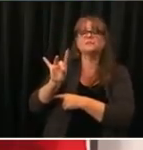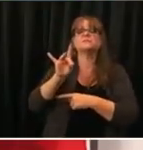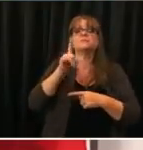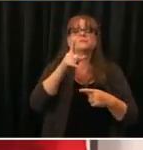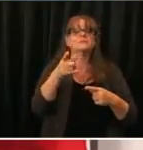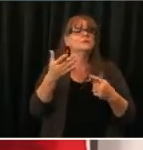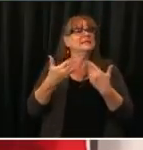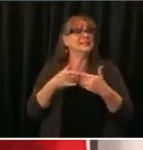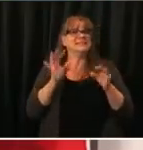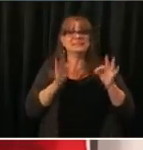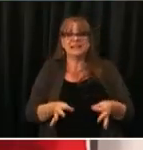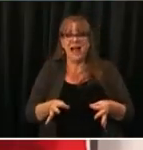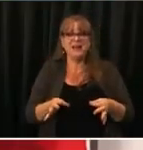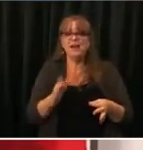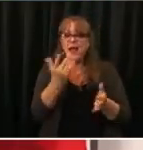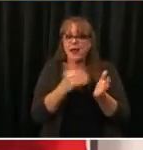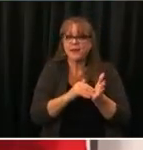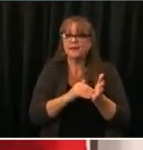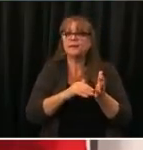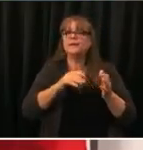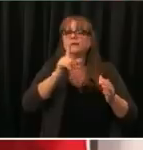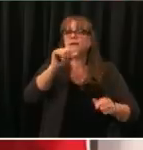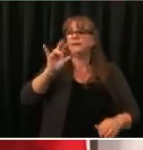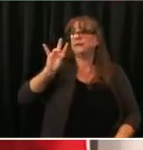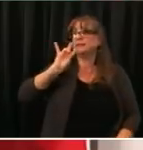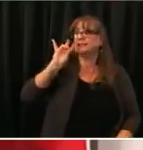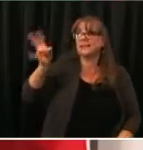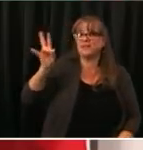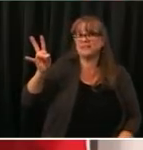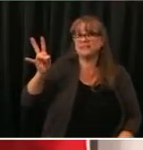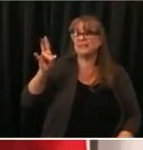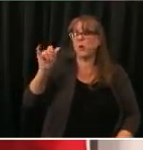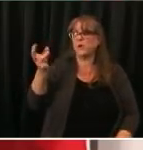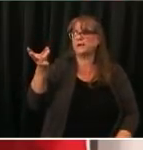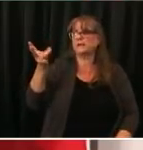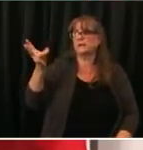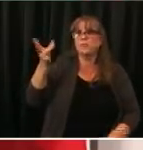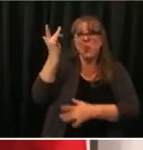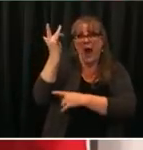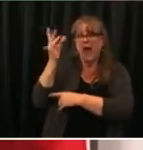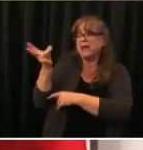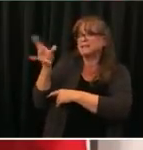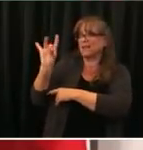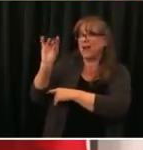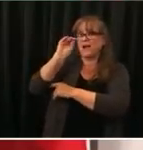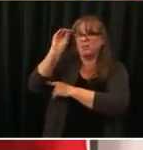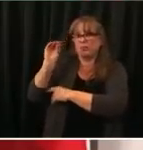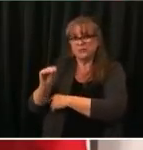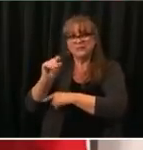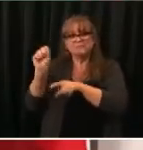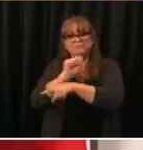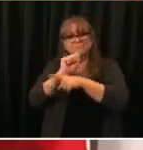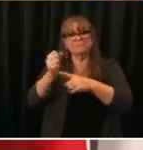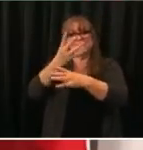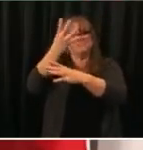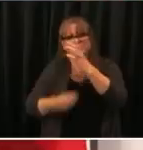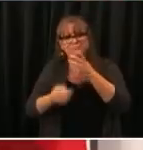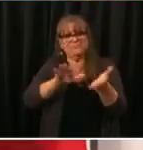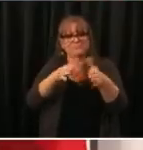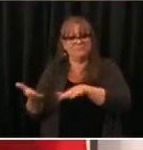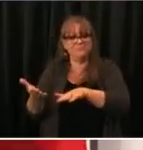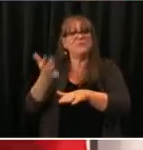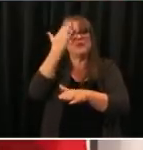represent 78% of the fatalities from COVID-19 in our state, and about over 40% of the